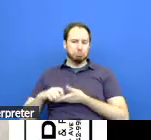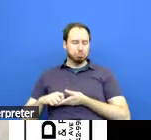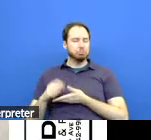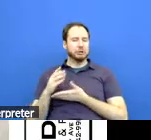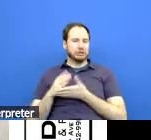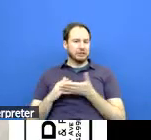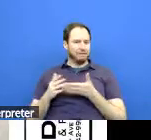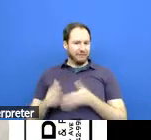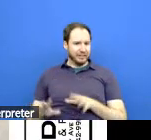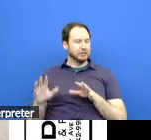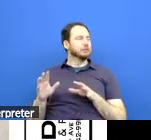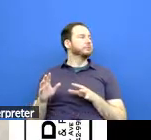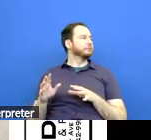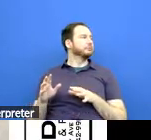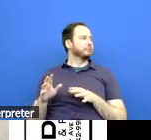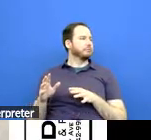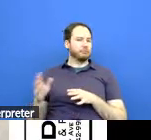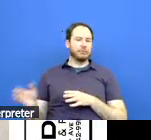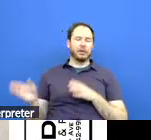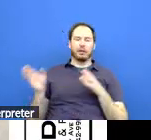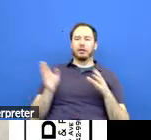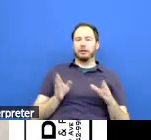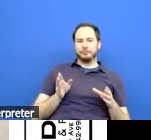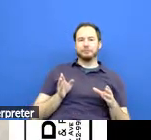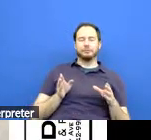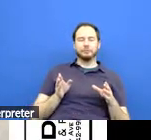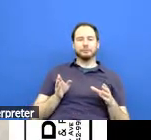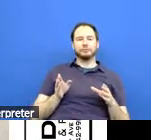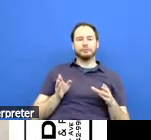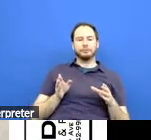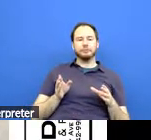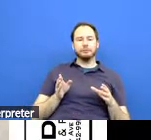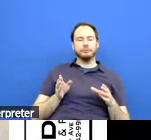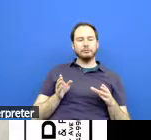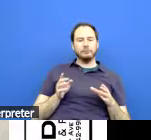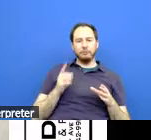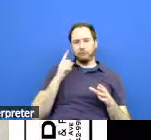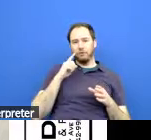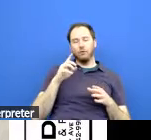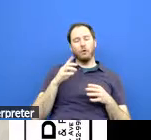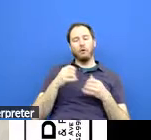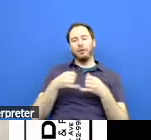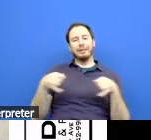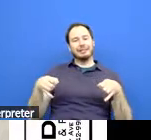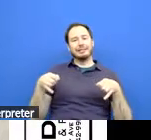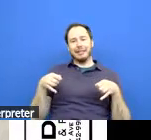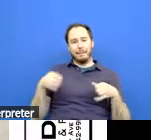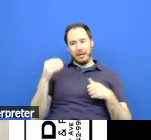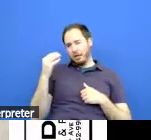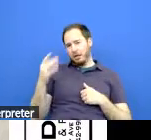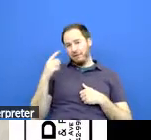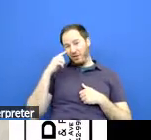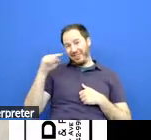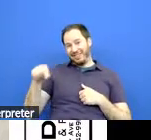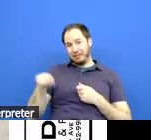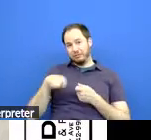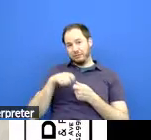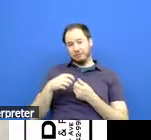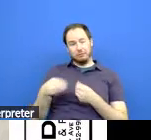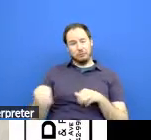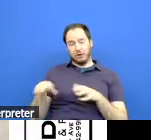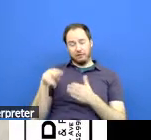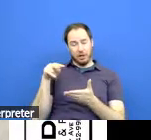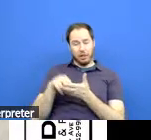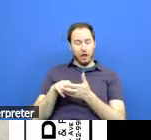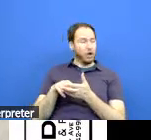feedback. And then, in terms of the setbacks on here, I will say though, if you